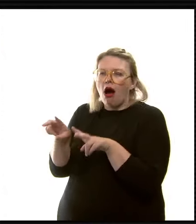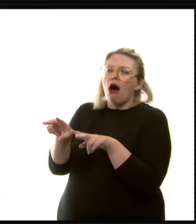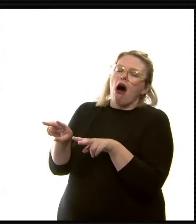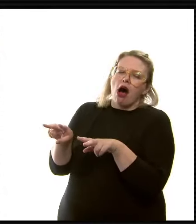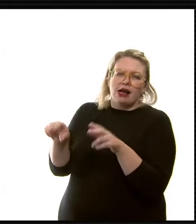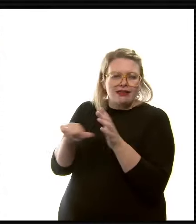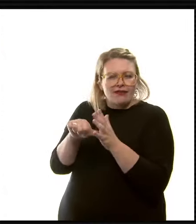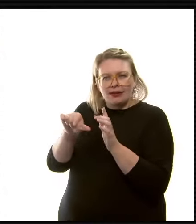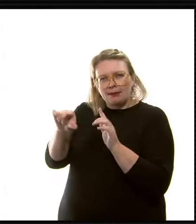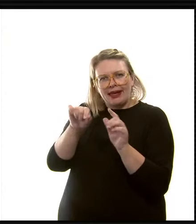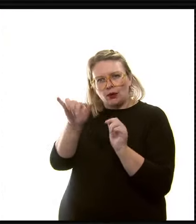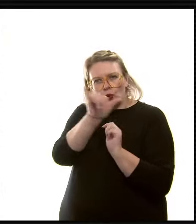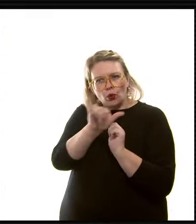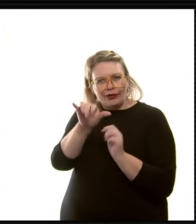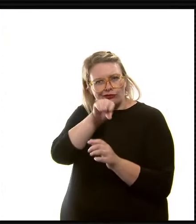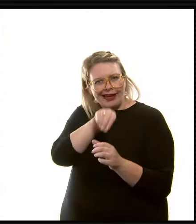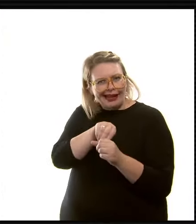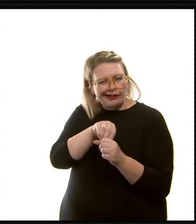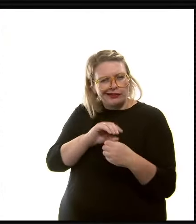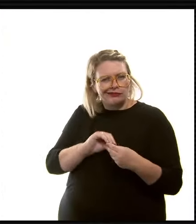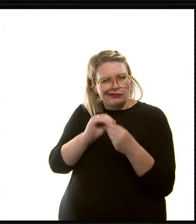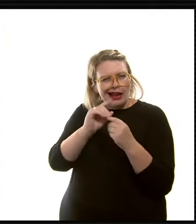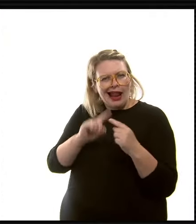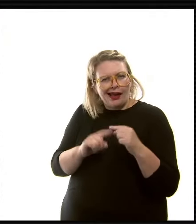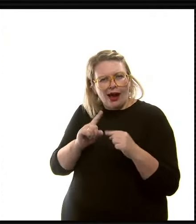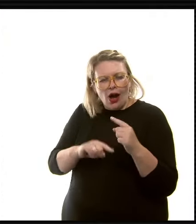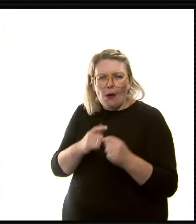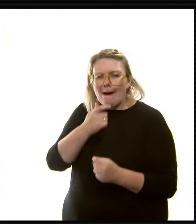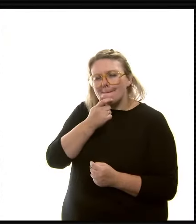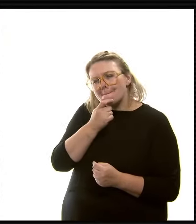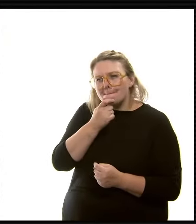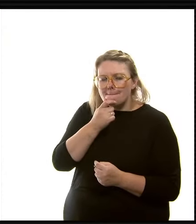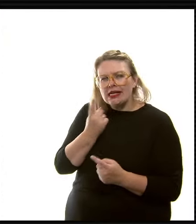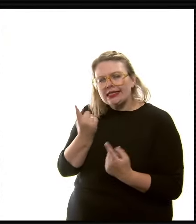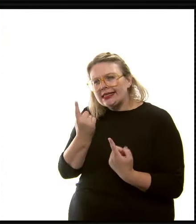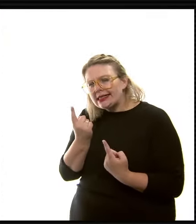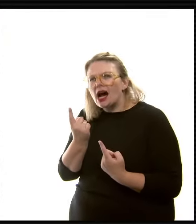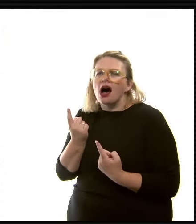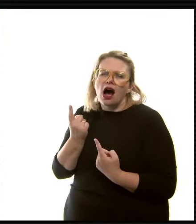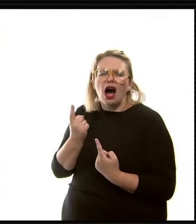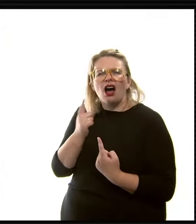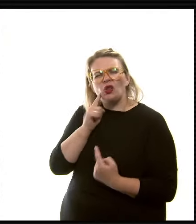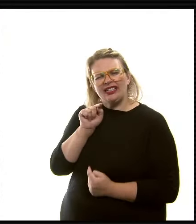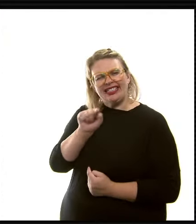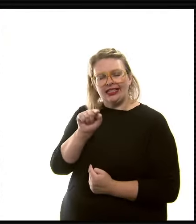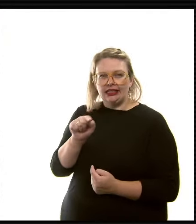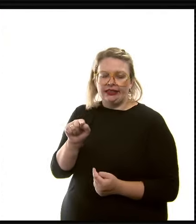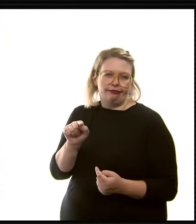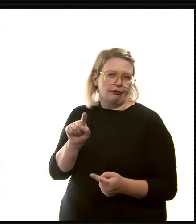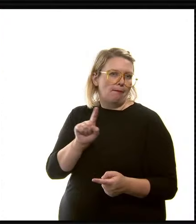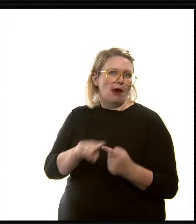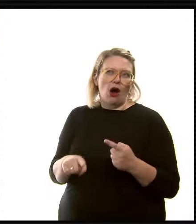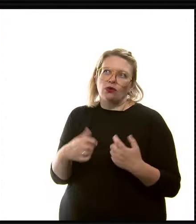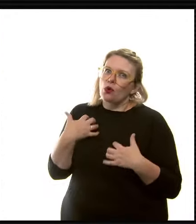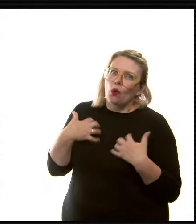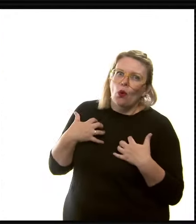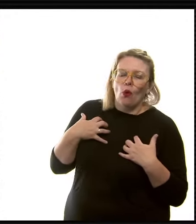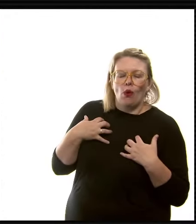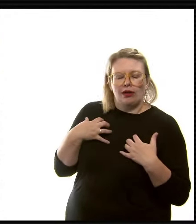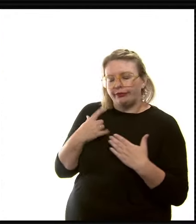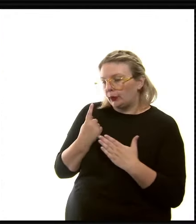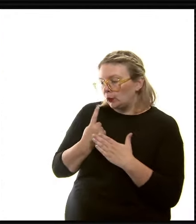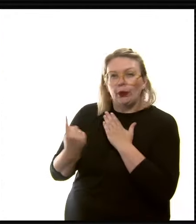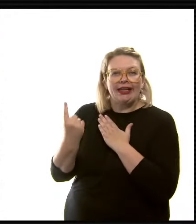pick from. But in the end, we went for what we thought would offer the most unique, magical,